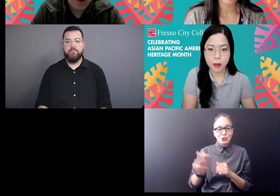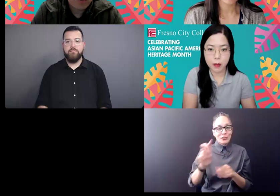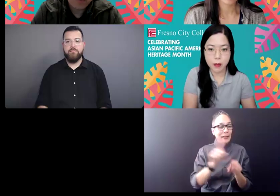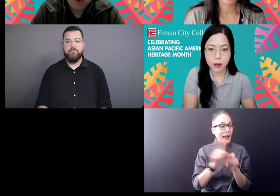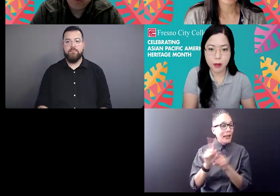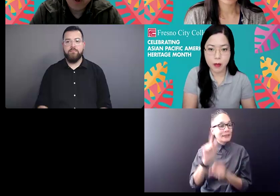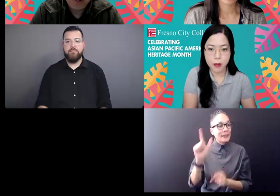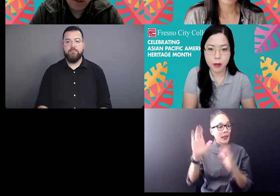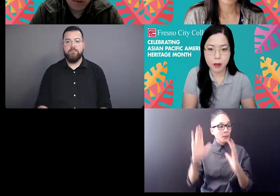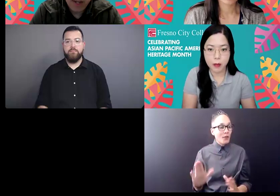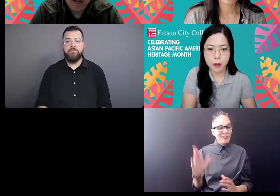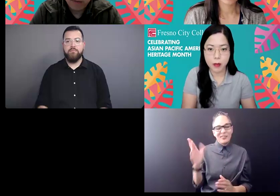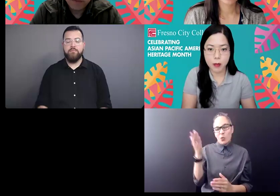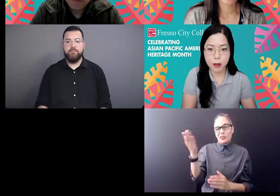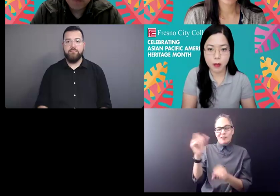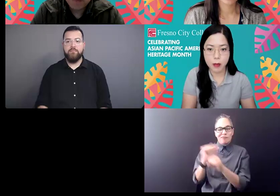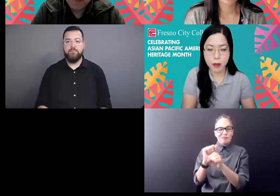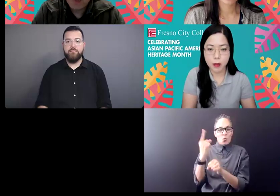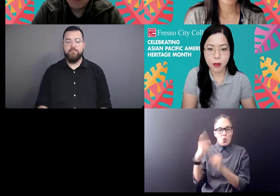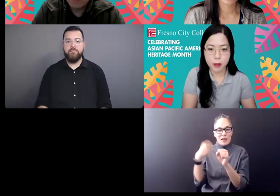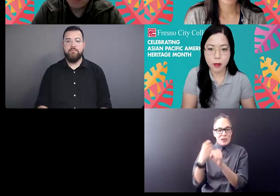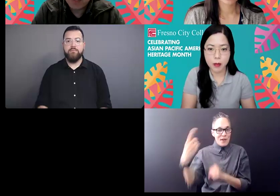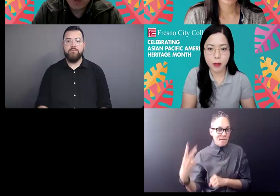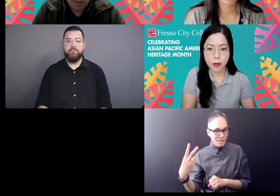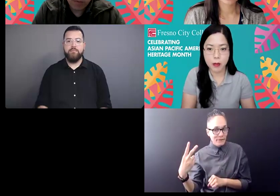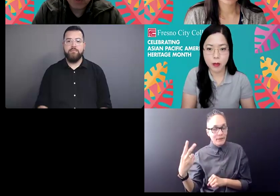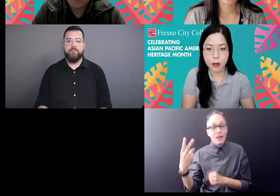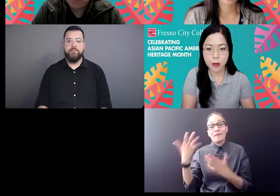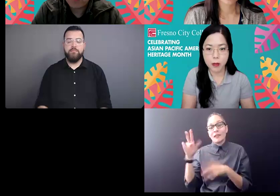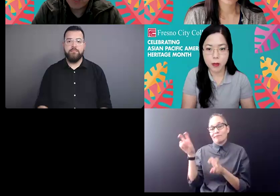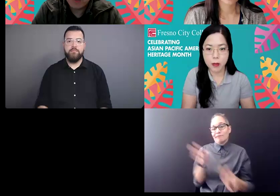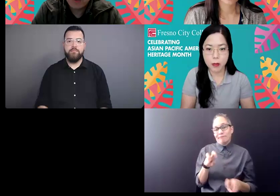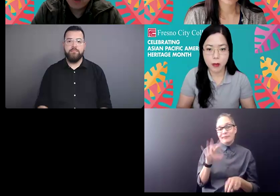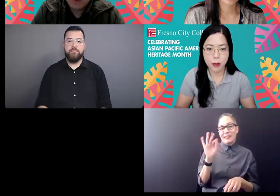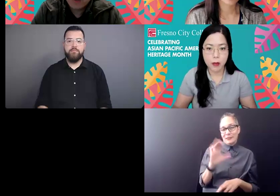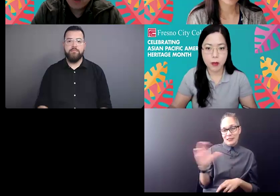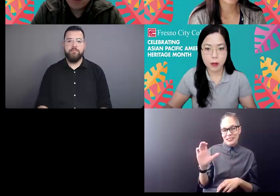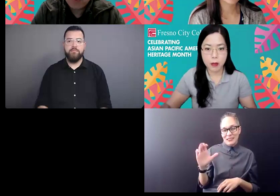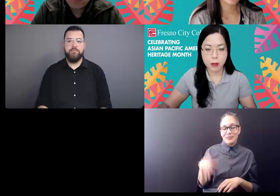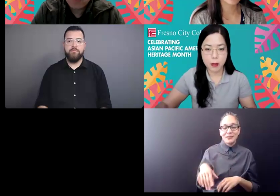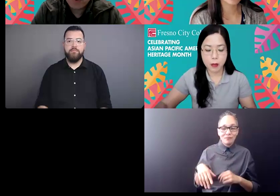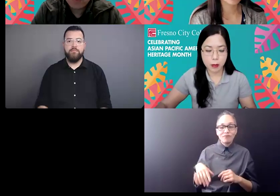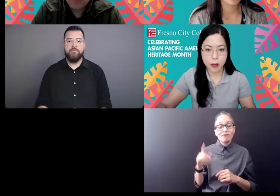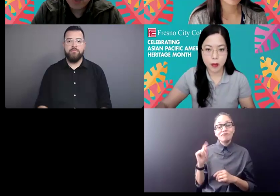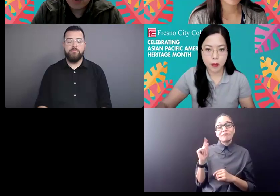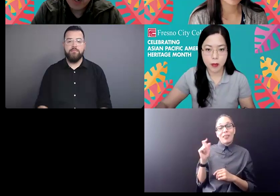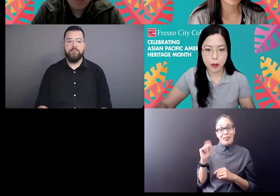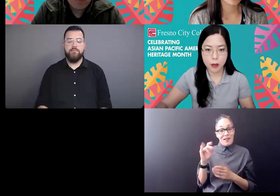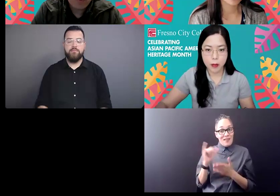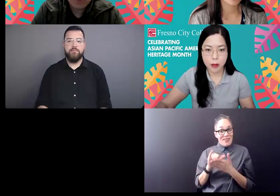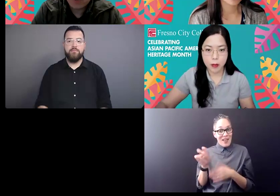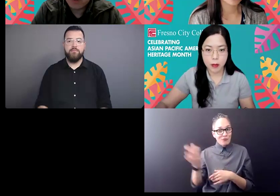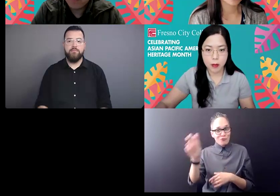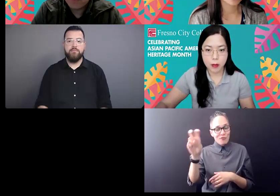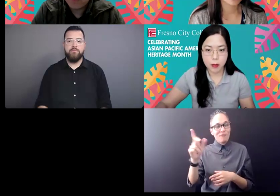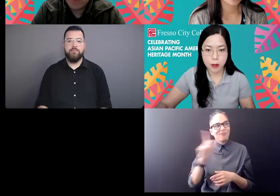so I was over there for about a year and a half until I came over to Fresno City. And so it was throughout this journey that I've